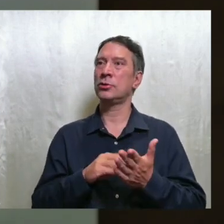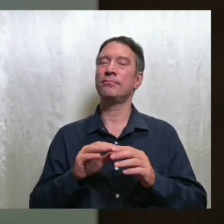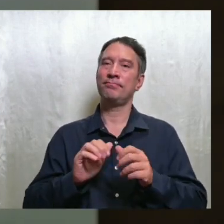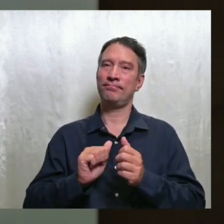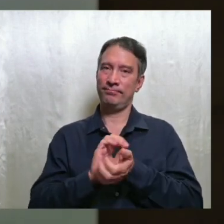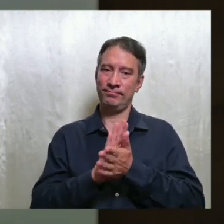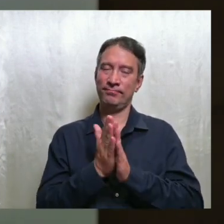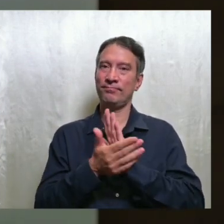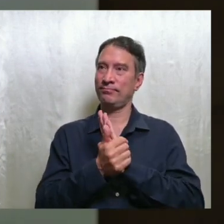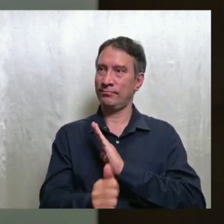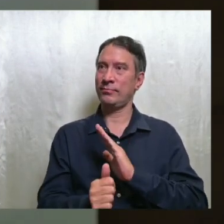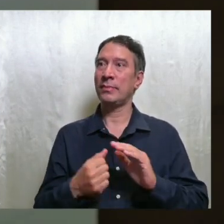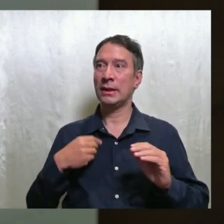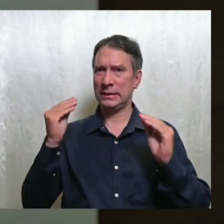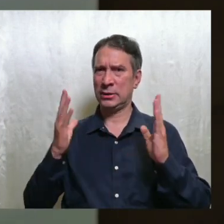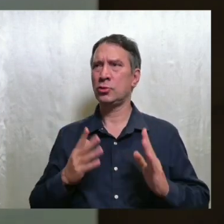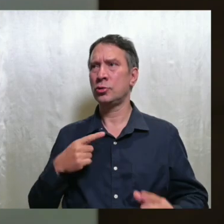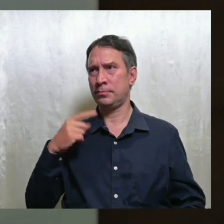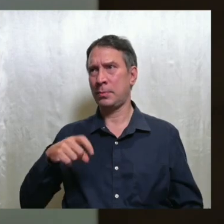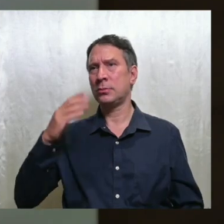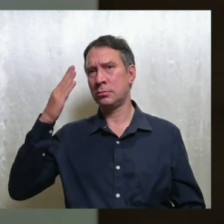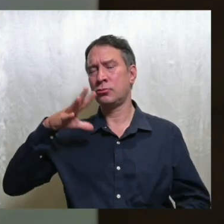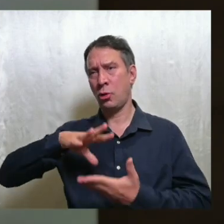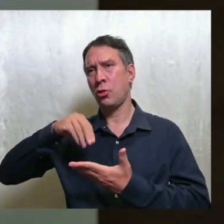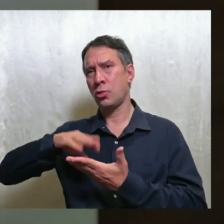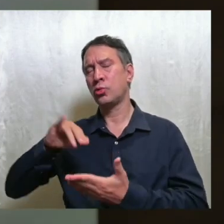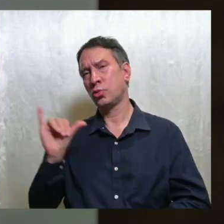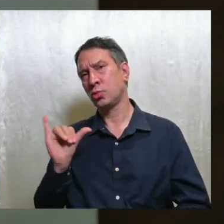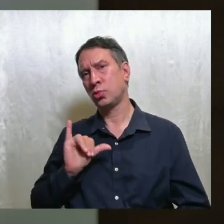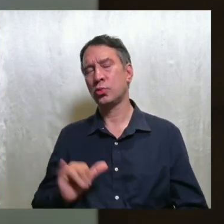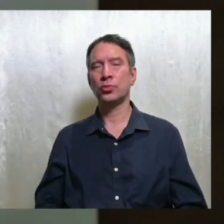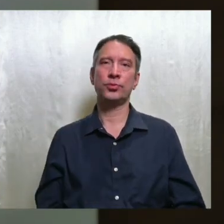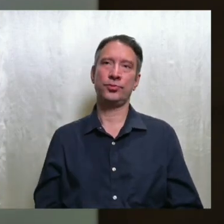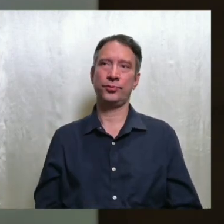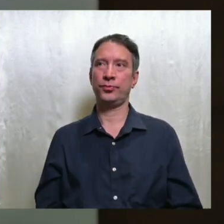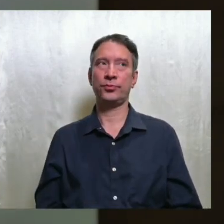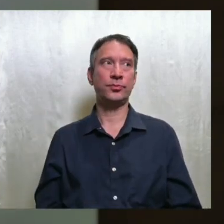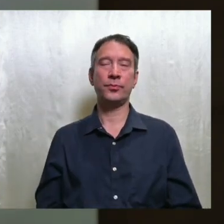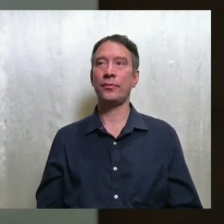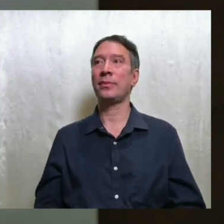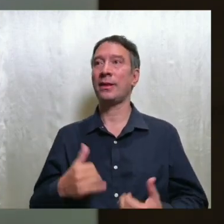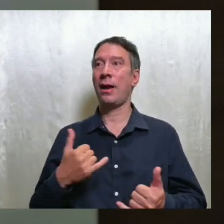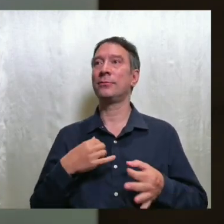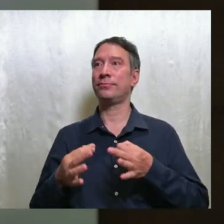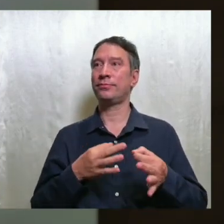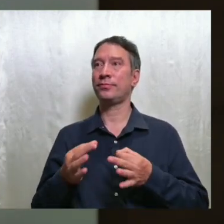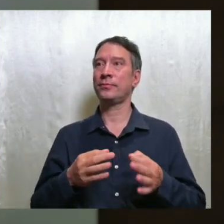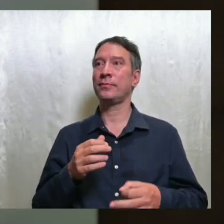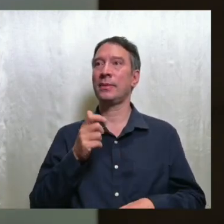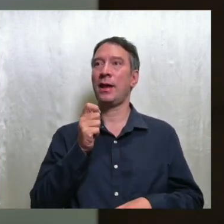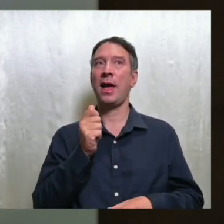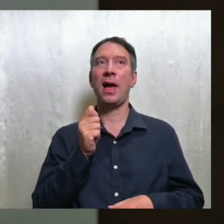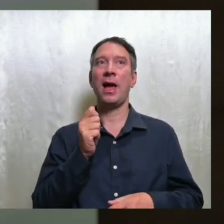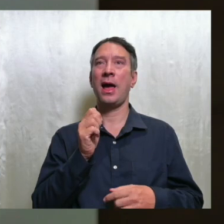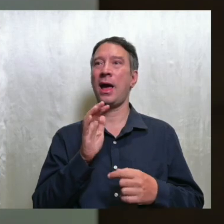ado, I will introduce Abby Lasaka, who is currently the IBM Corporate Social Responsibility Country Lead in the